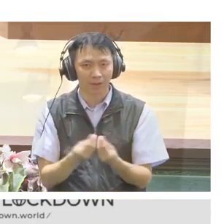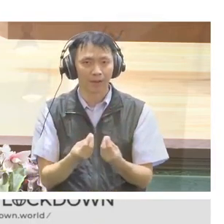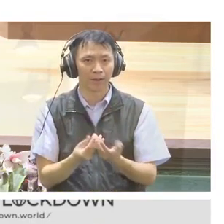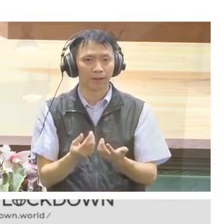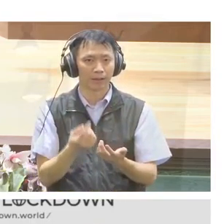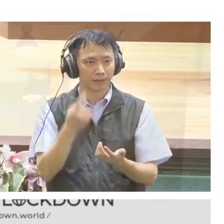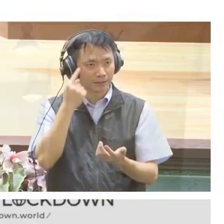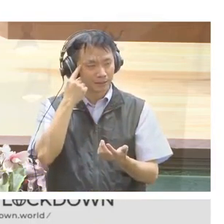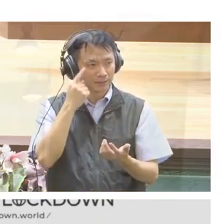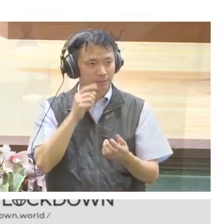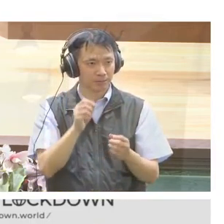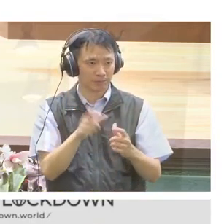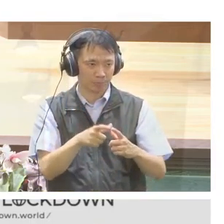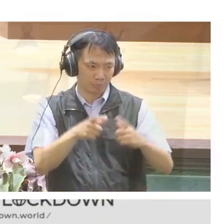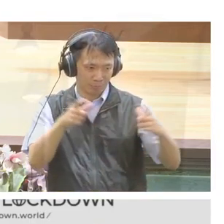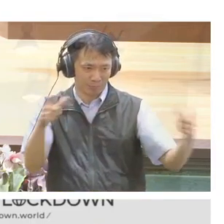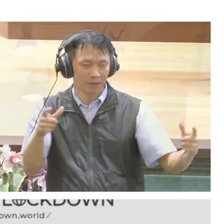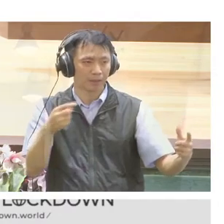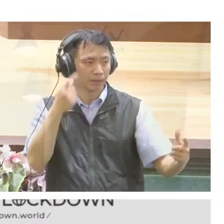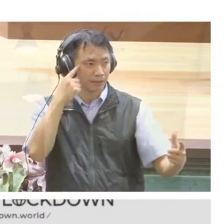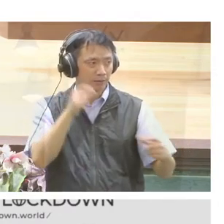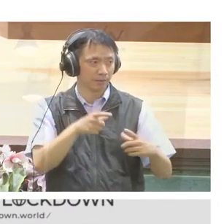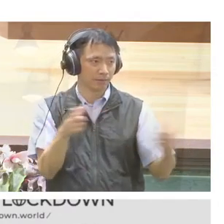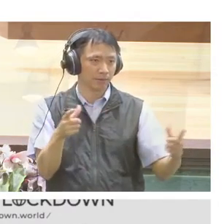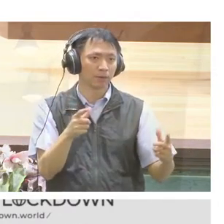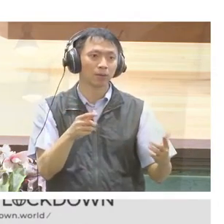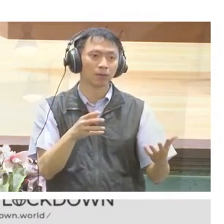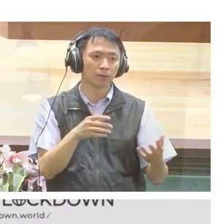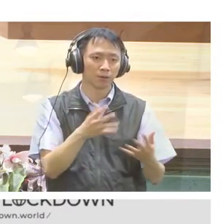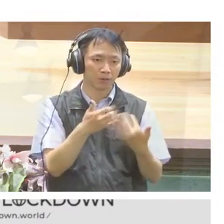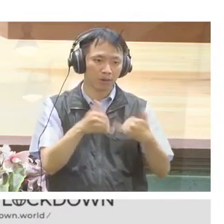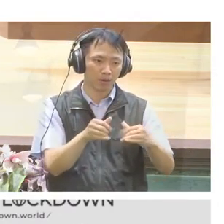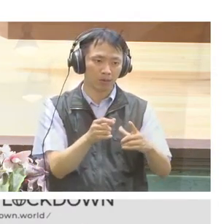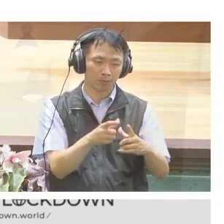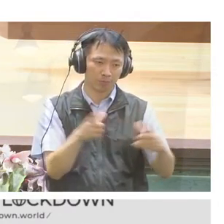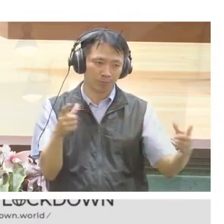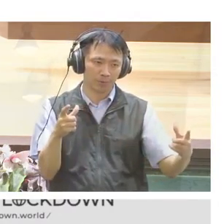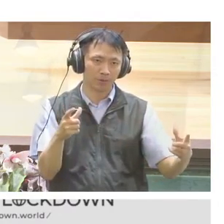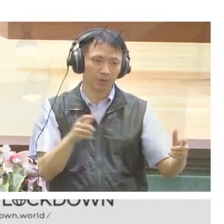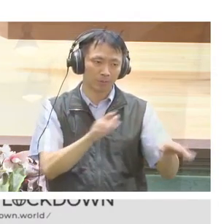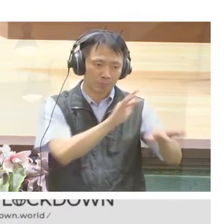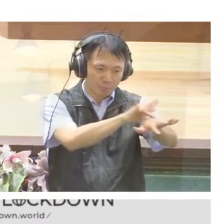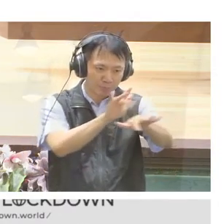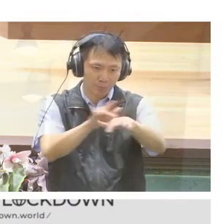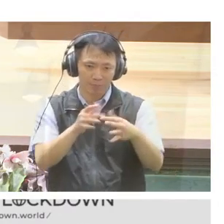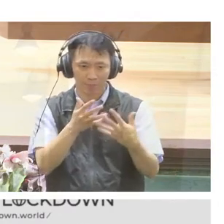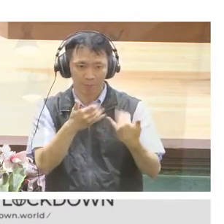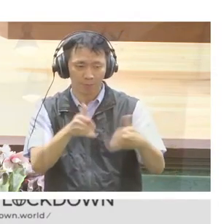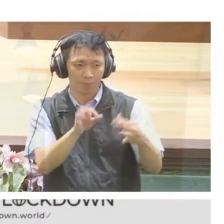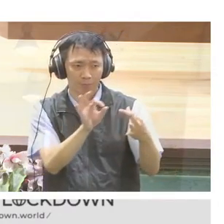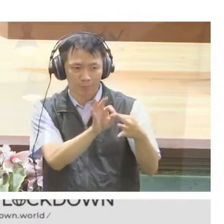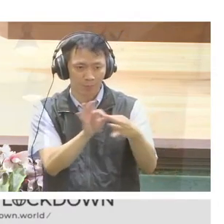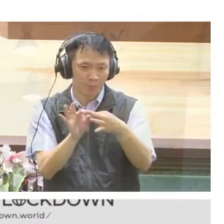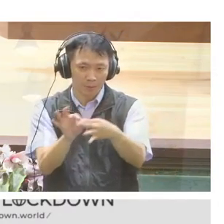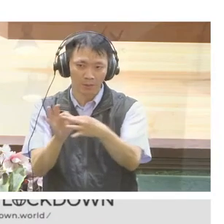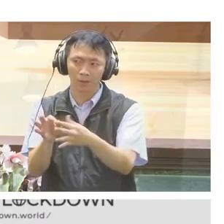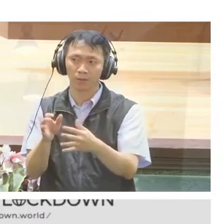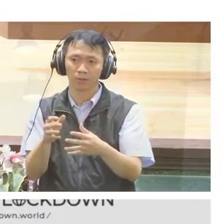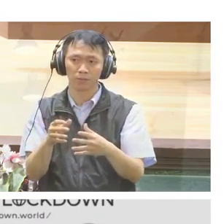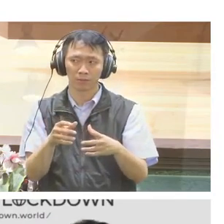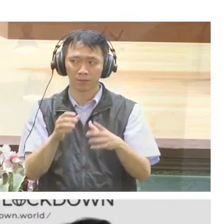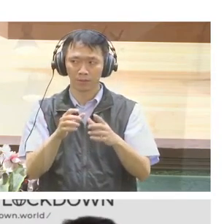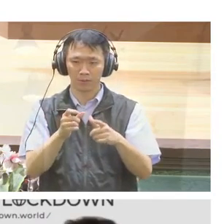using GitHub much more, reaching out to civic tech networks, partnering with universities. And also a